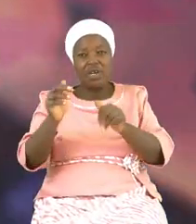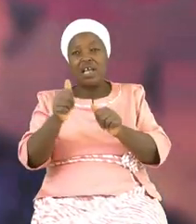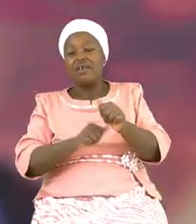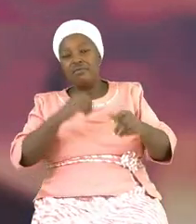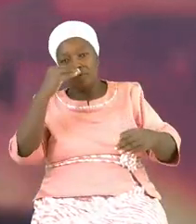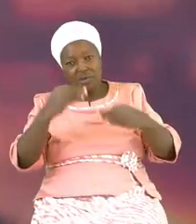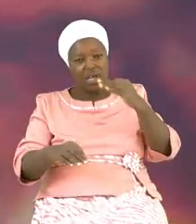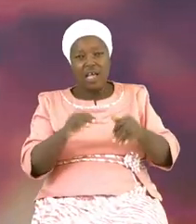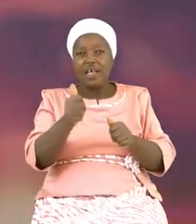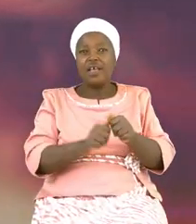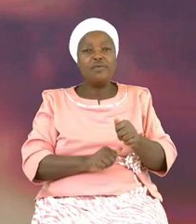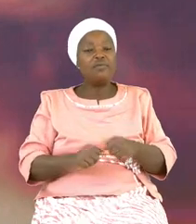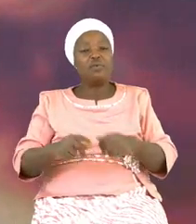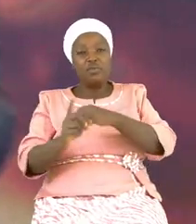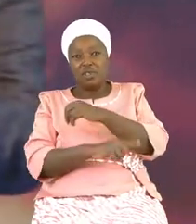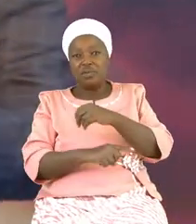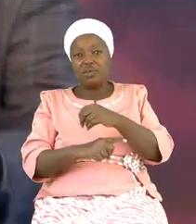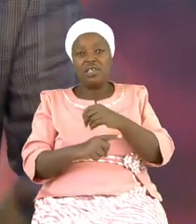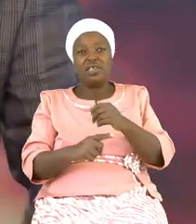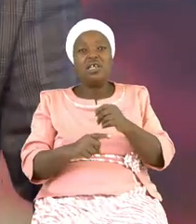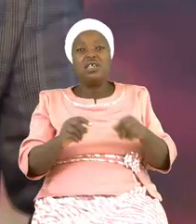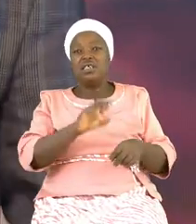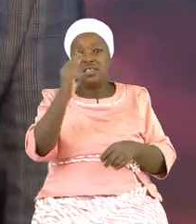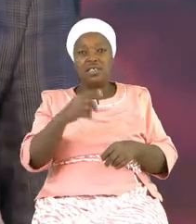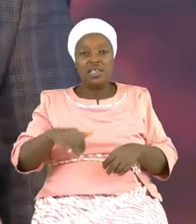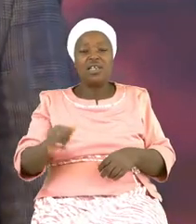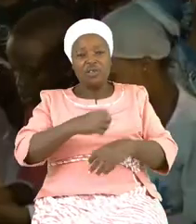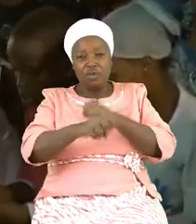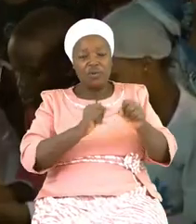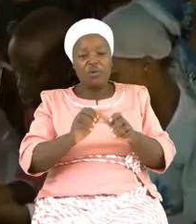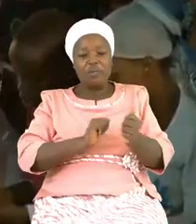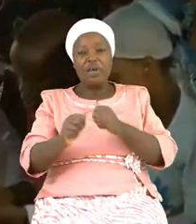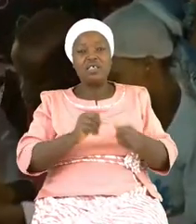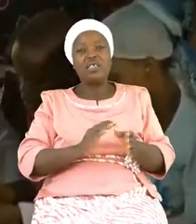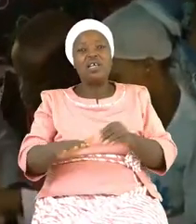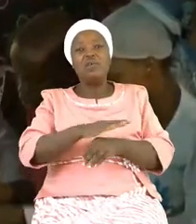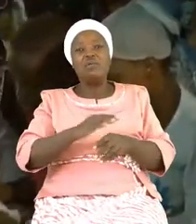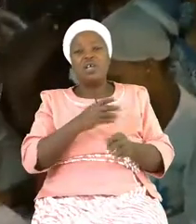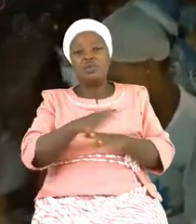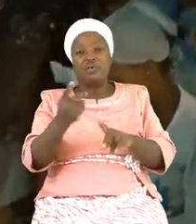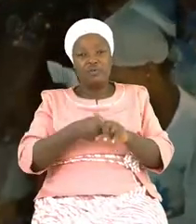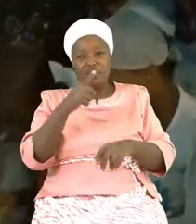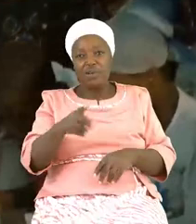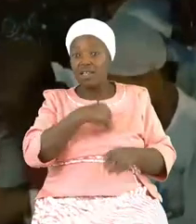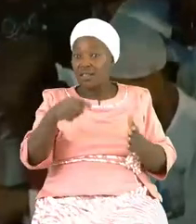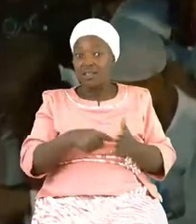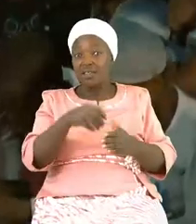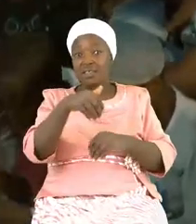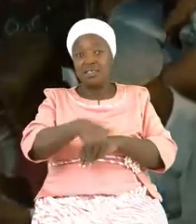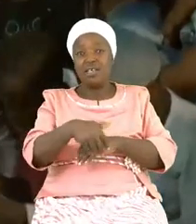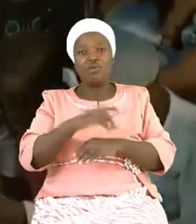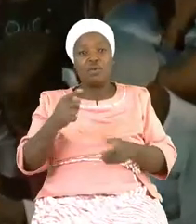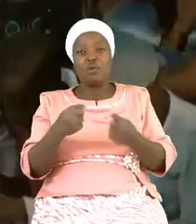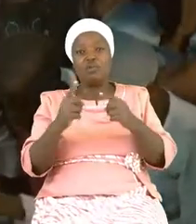every punishment, eternal suffering will pass away from you. And tonight we come to Christ,